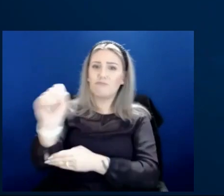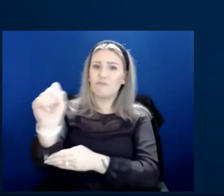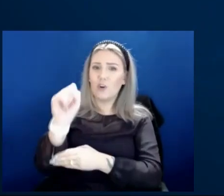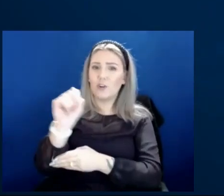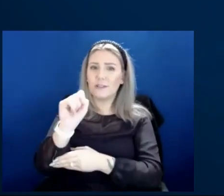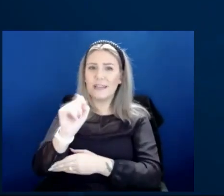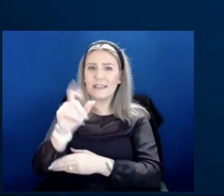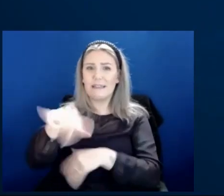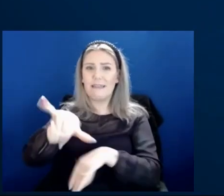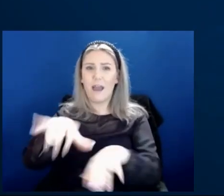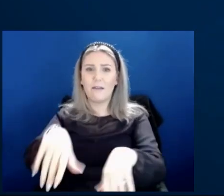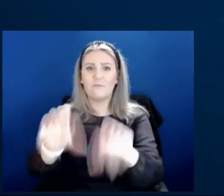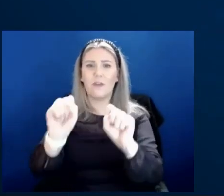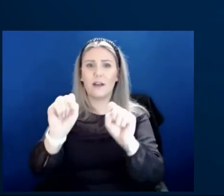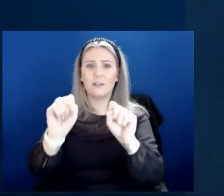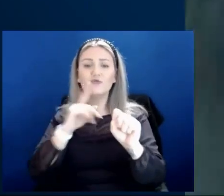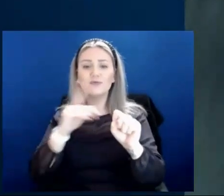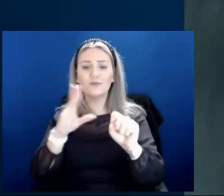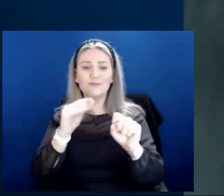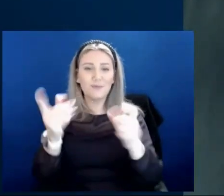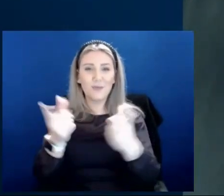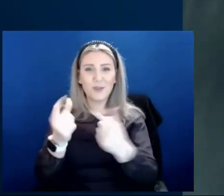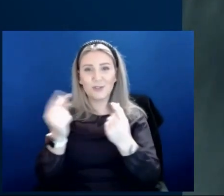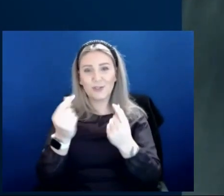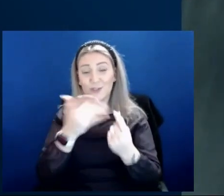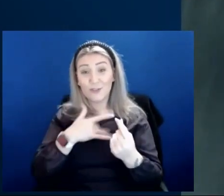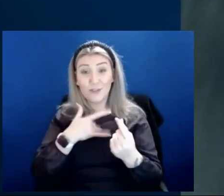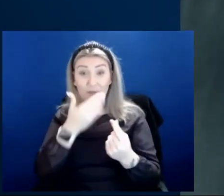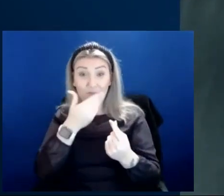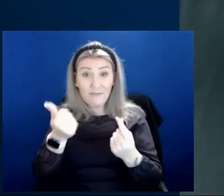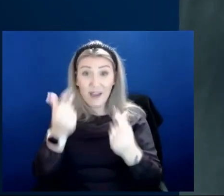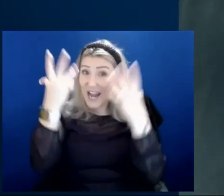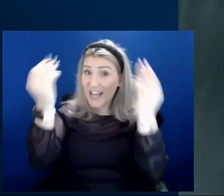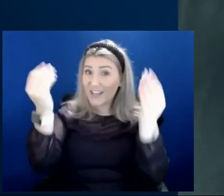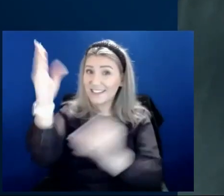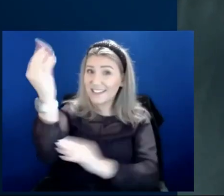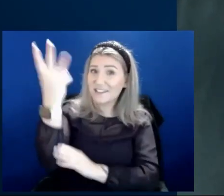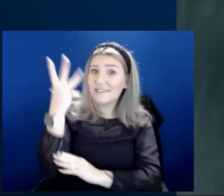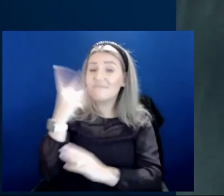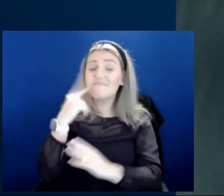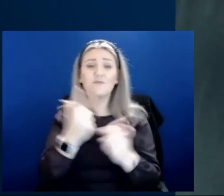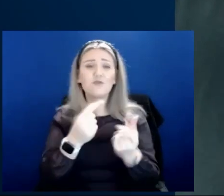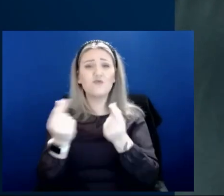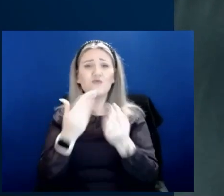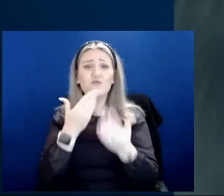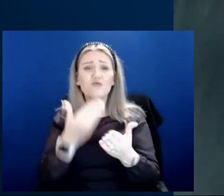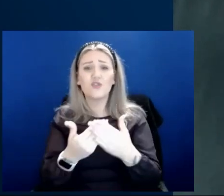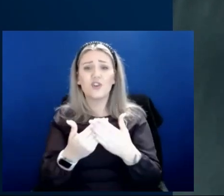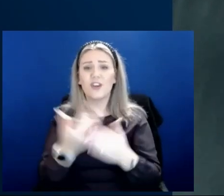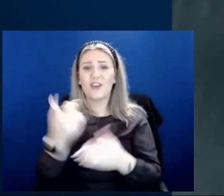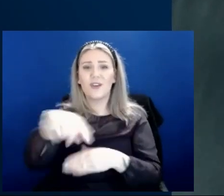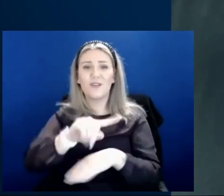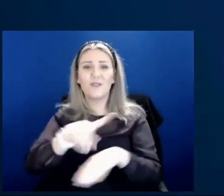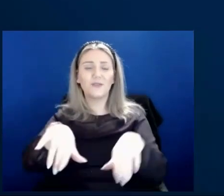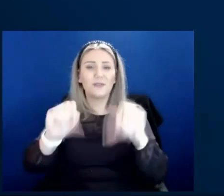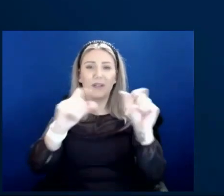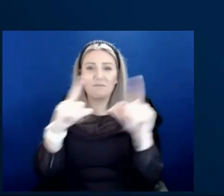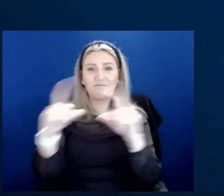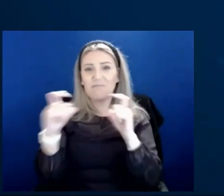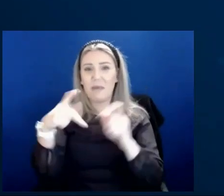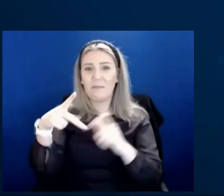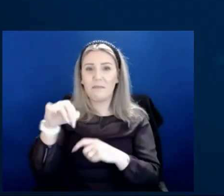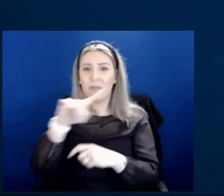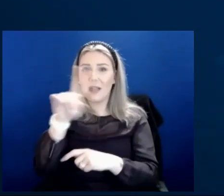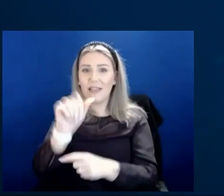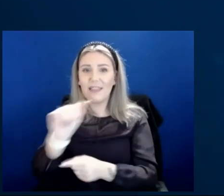kind of what they could do to maybe feel better, get outside, get some sunshine, and do something good. These were taken down on the Country Club Plaza this past